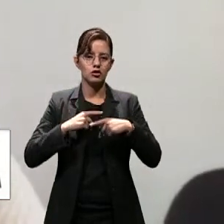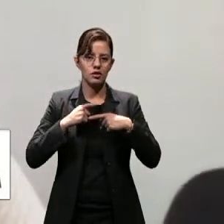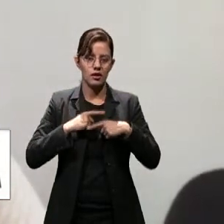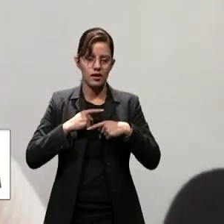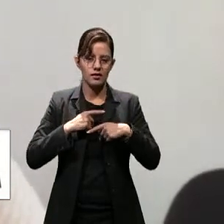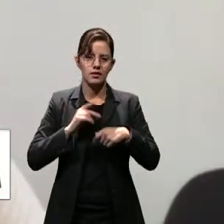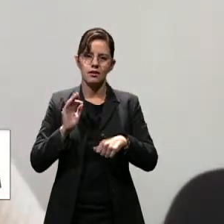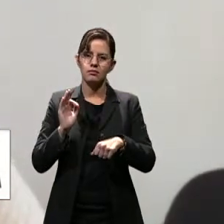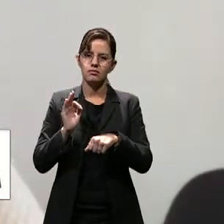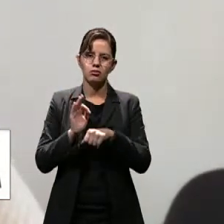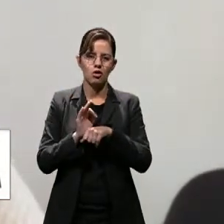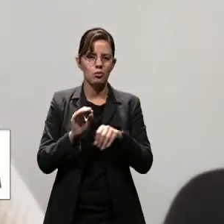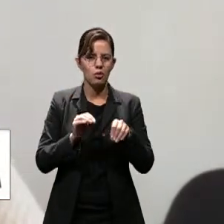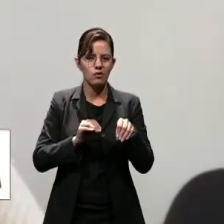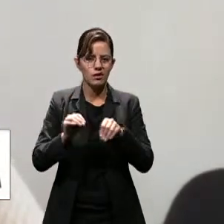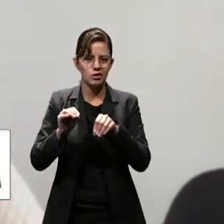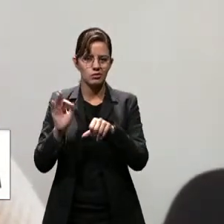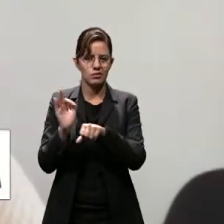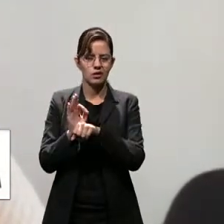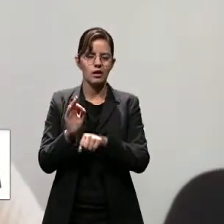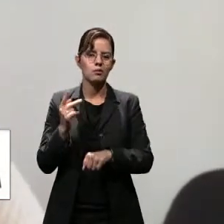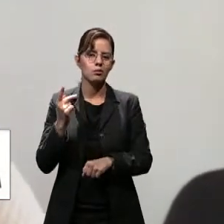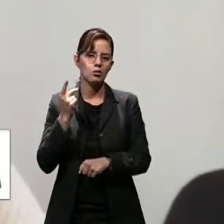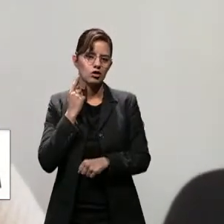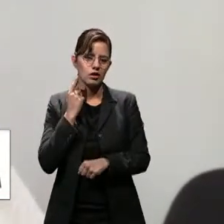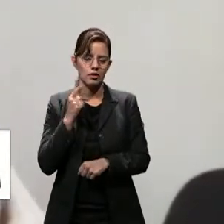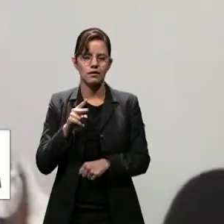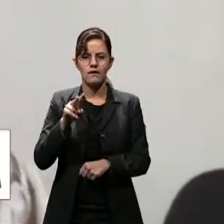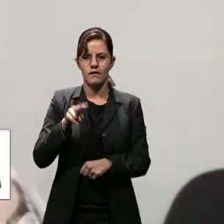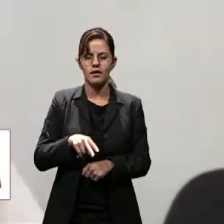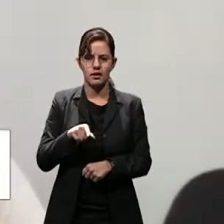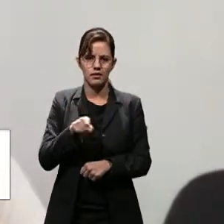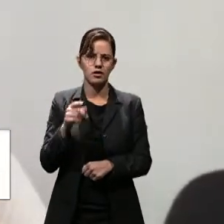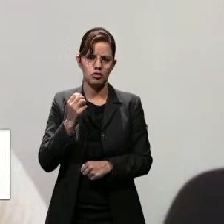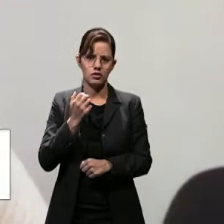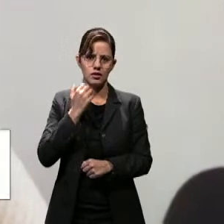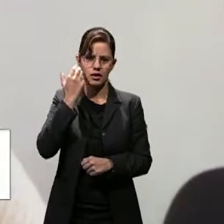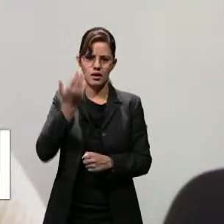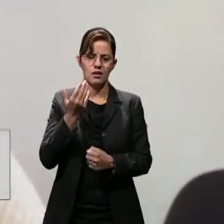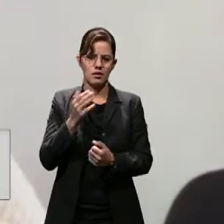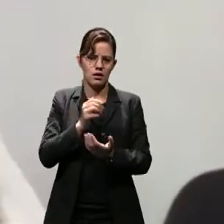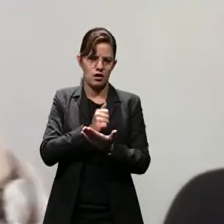activists and the political personalities that are committed to gender